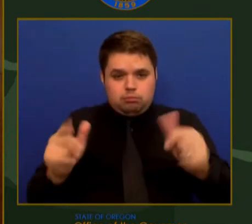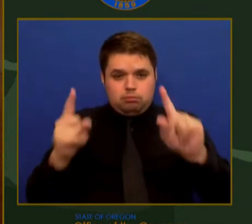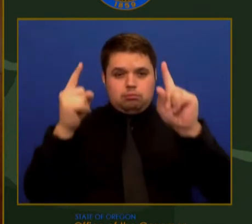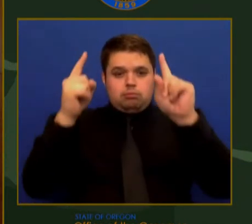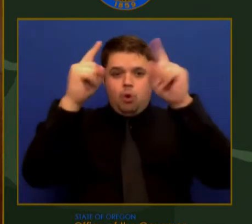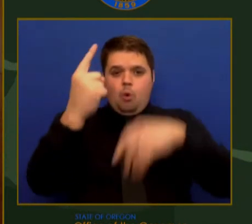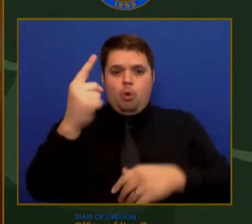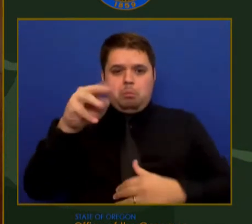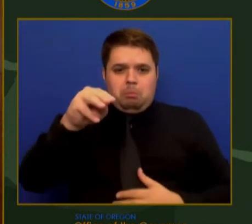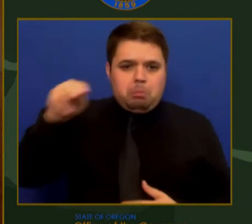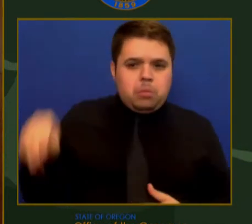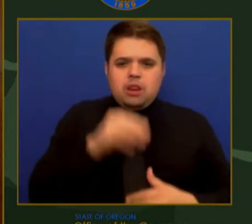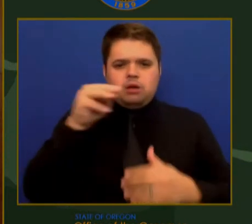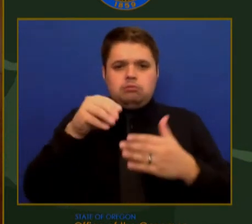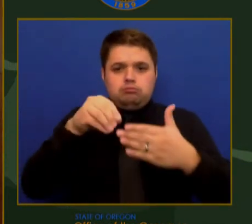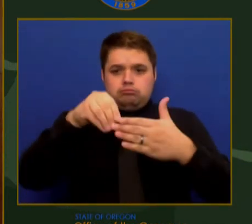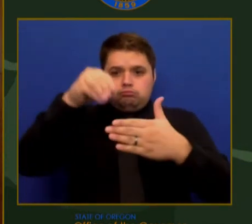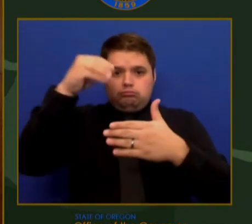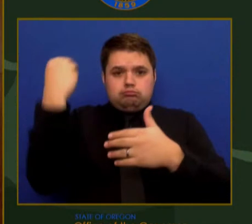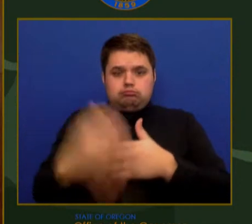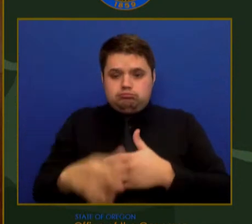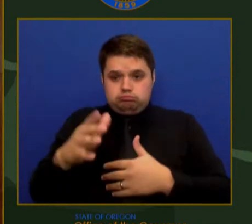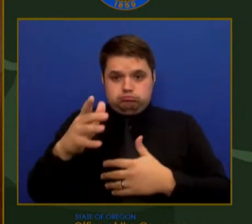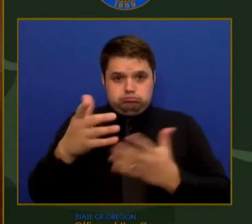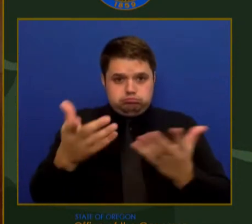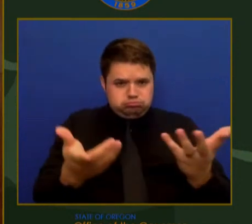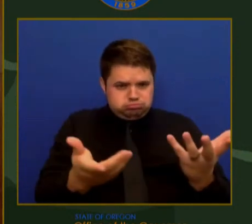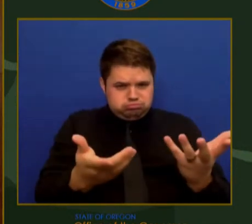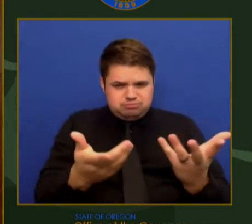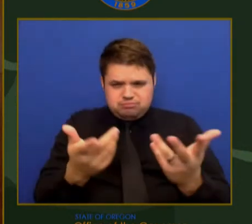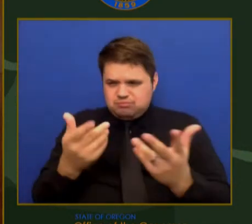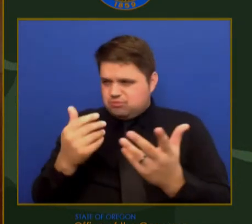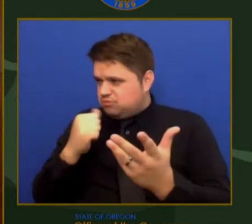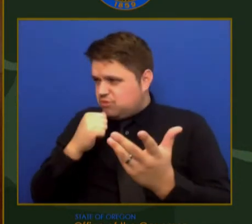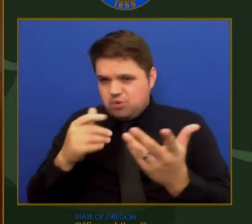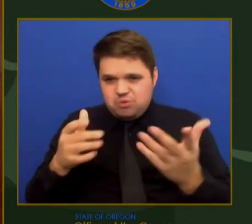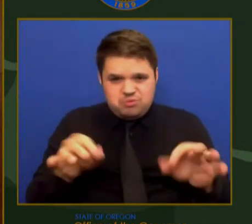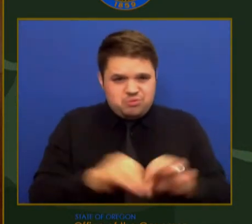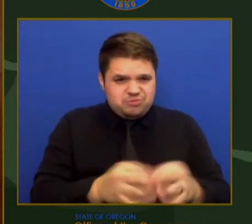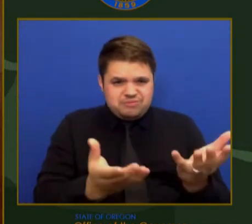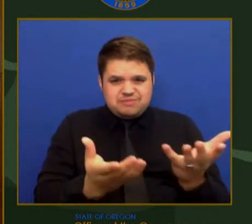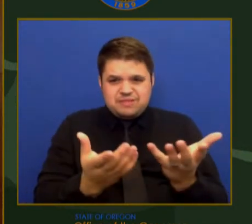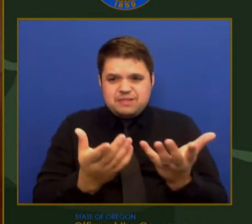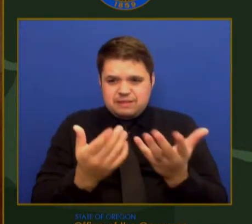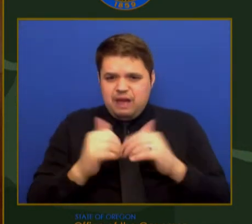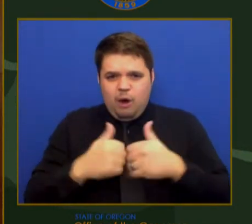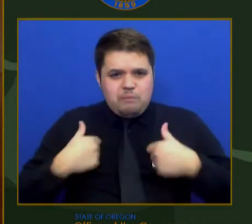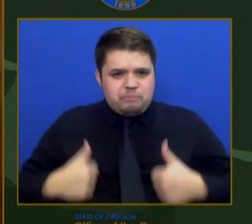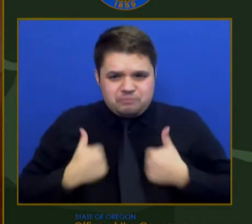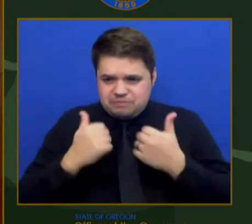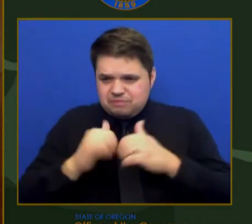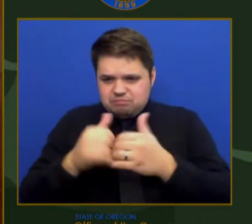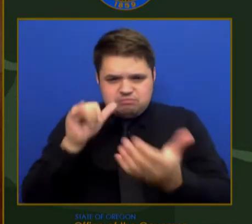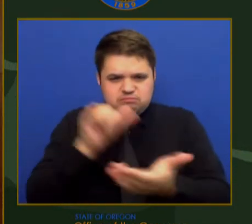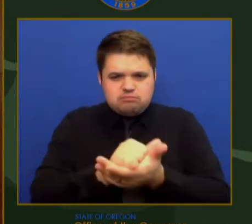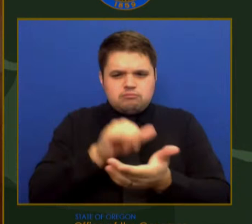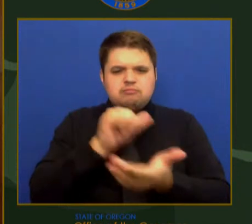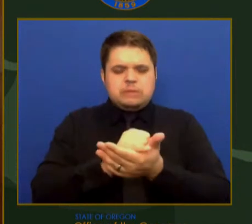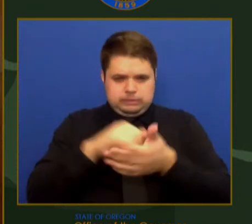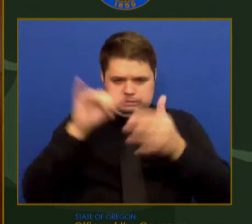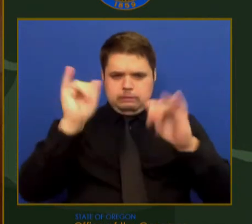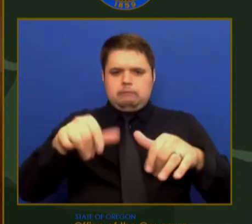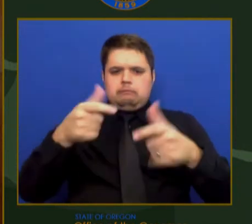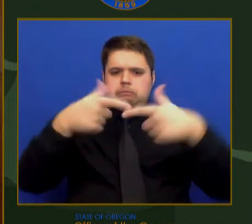to stay warm. There is no avoiding the fact that these two issues are